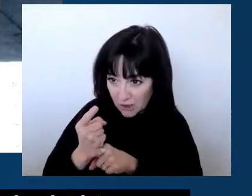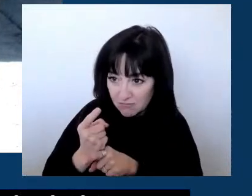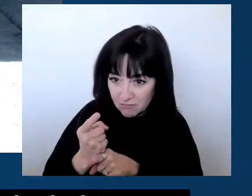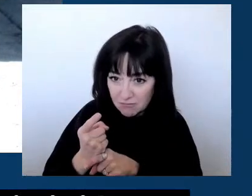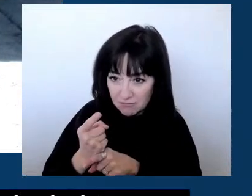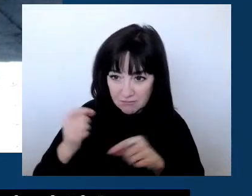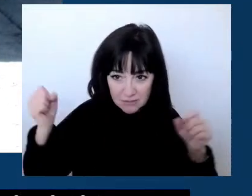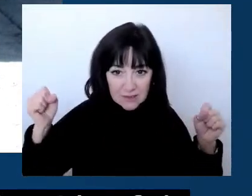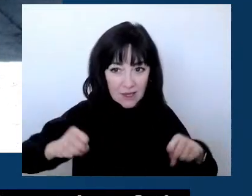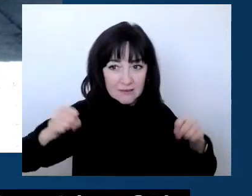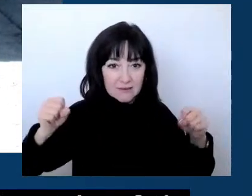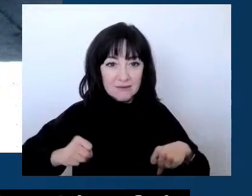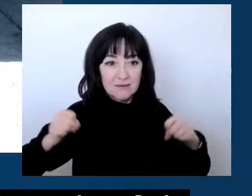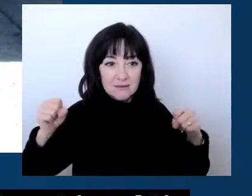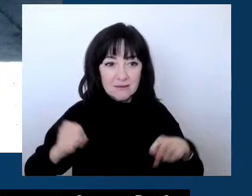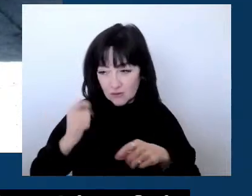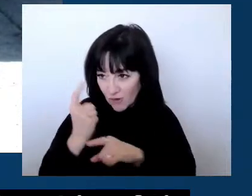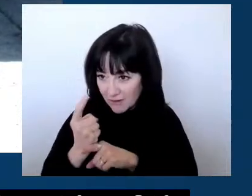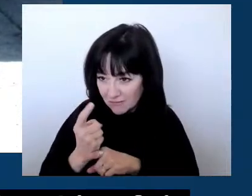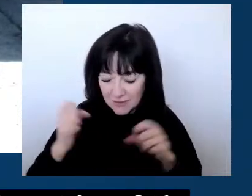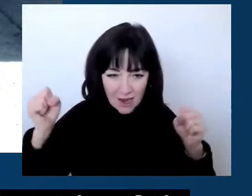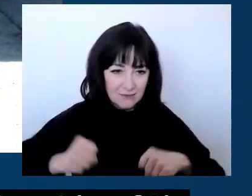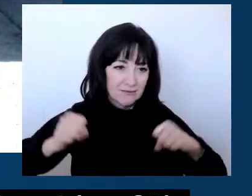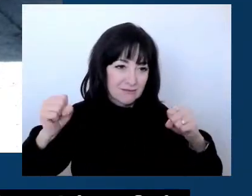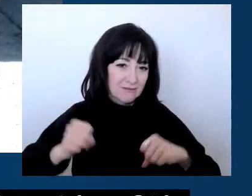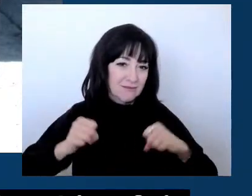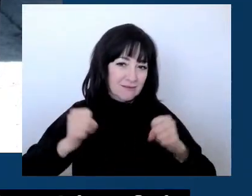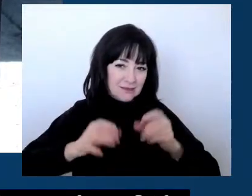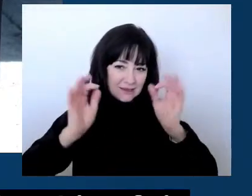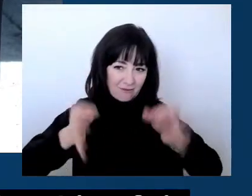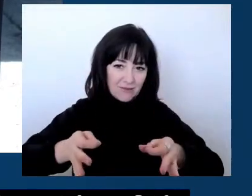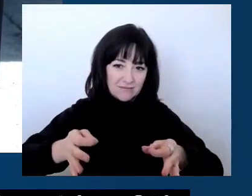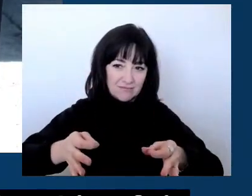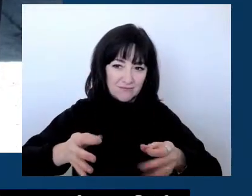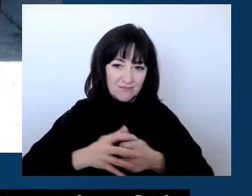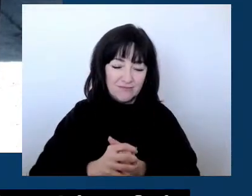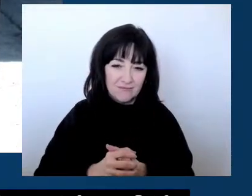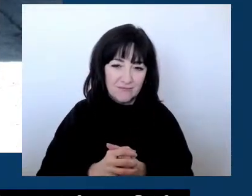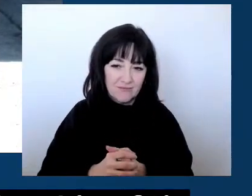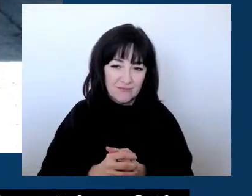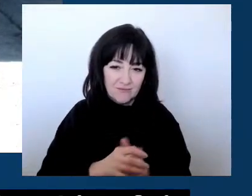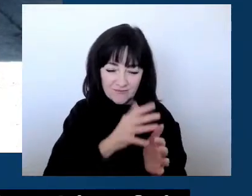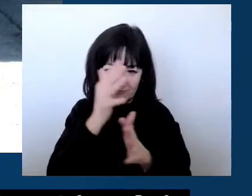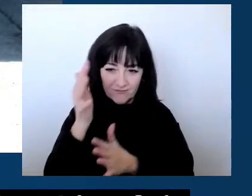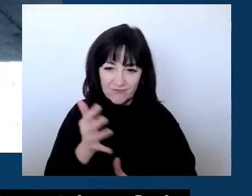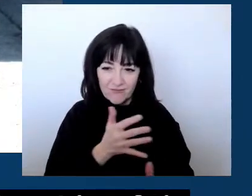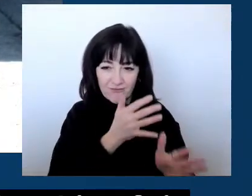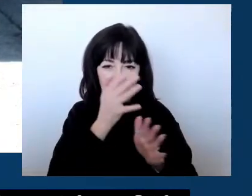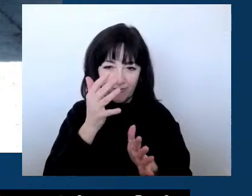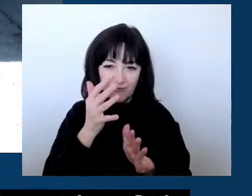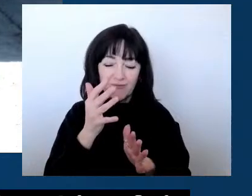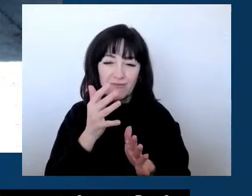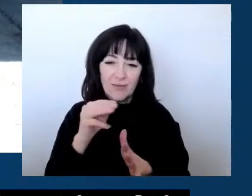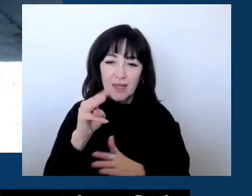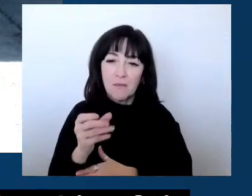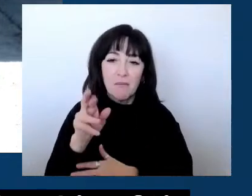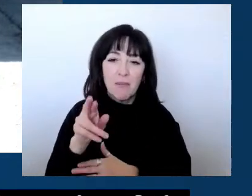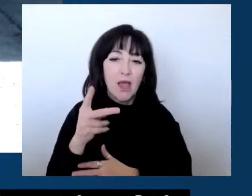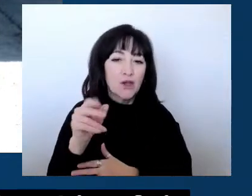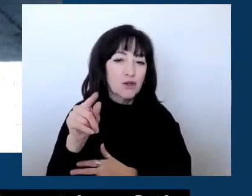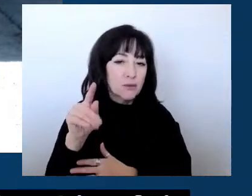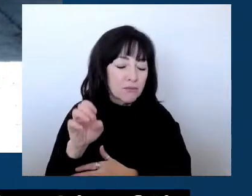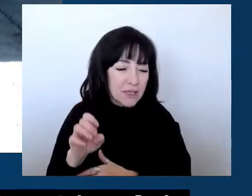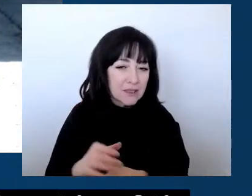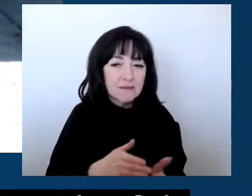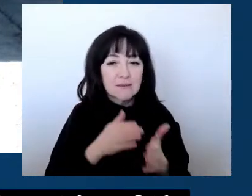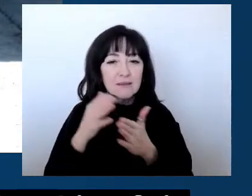we are. Yes, we are. And Mayor Pete, Mr. Secretary, you